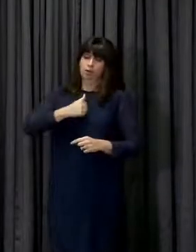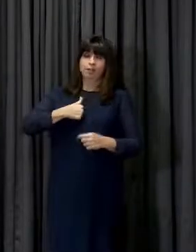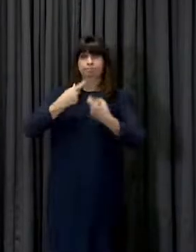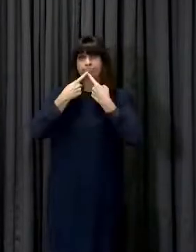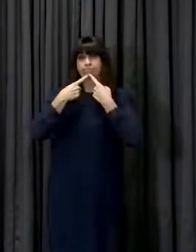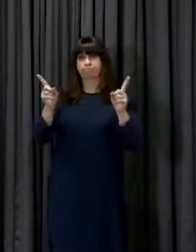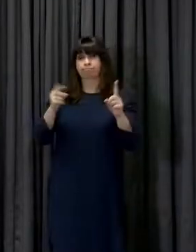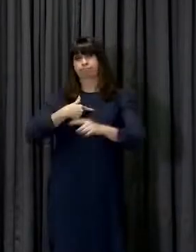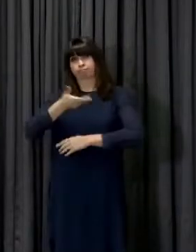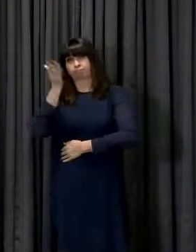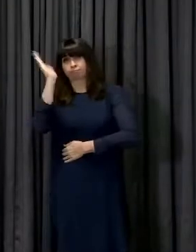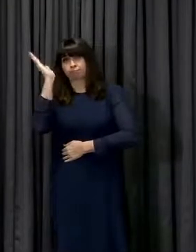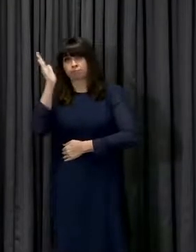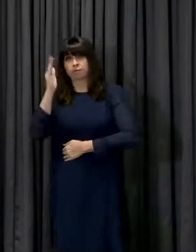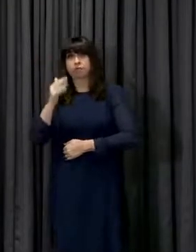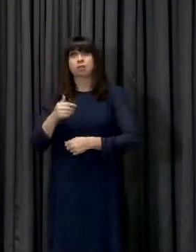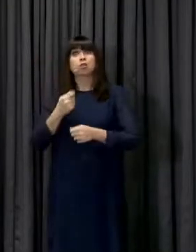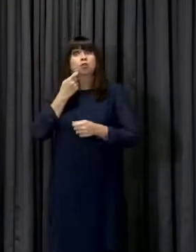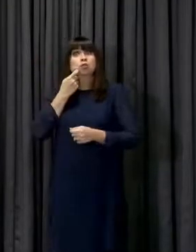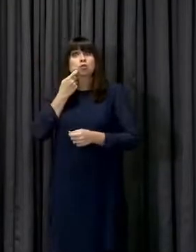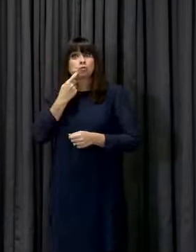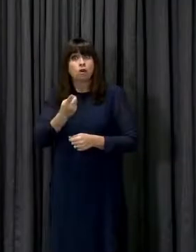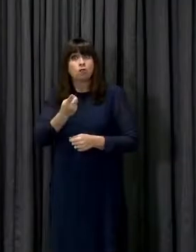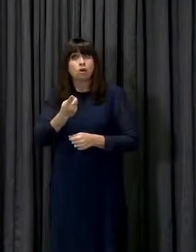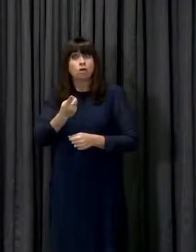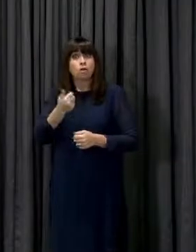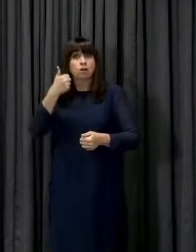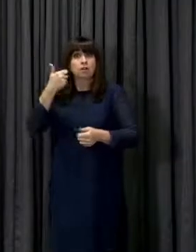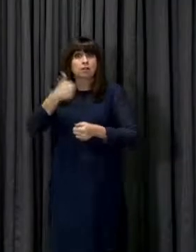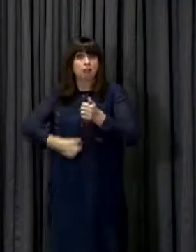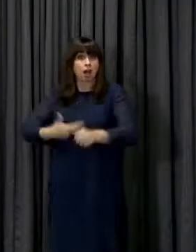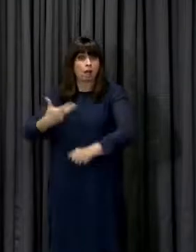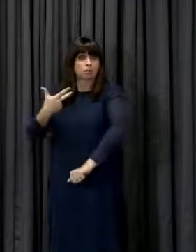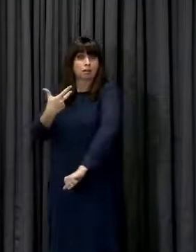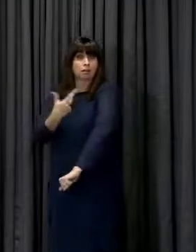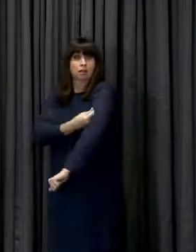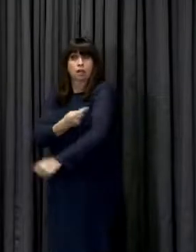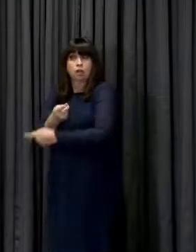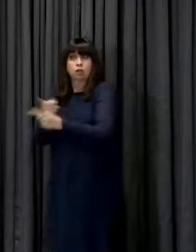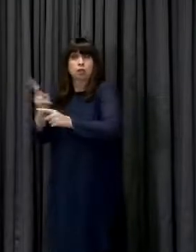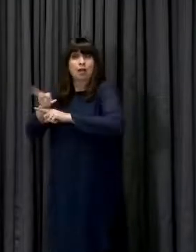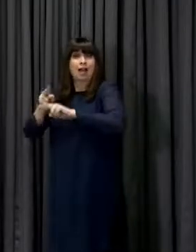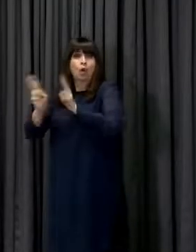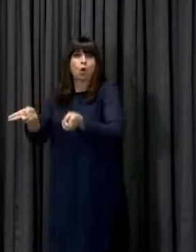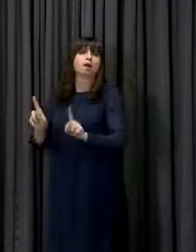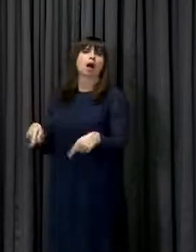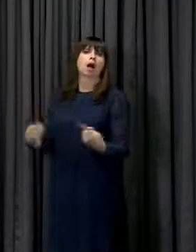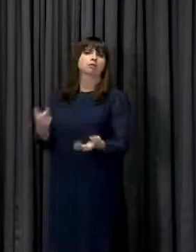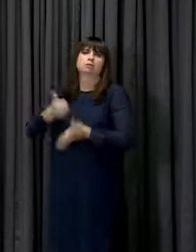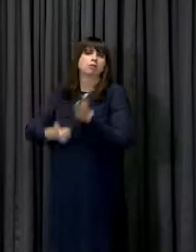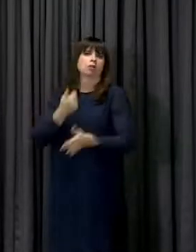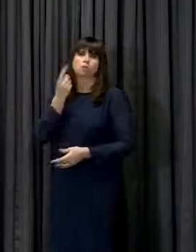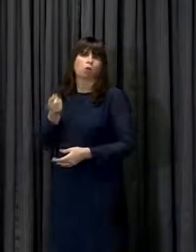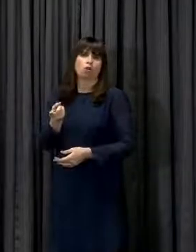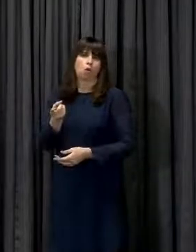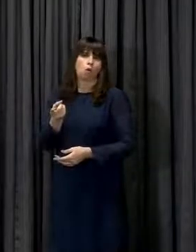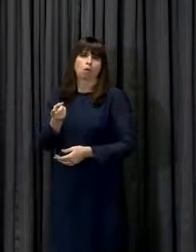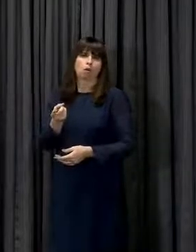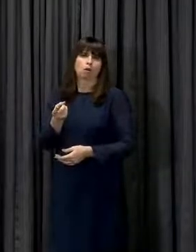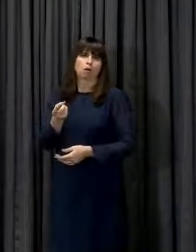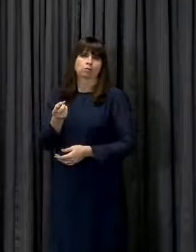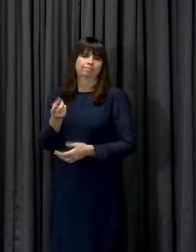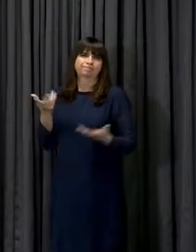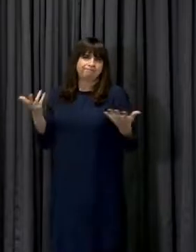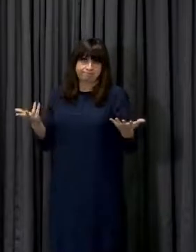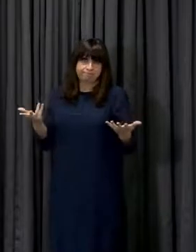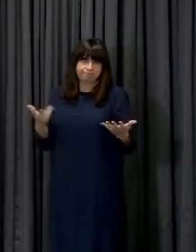written statement to indicate that from tomorrow, we won't be able to deliver this vaccine to care homes. Now, the stability data, the